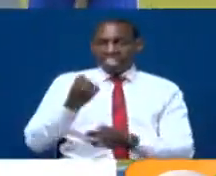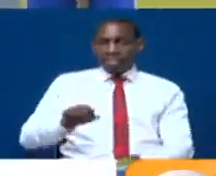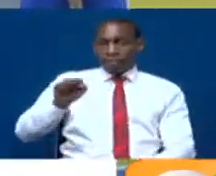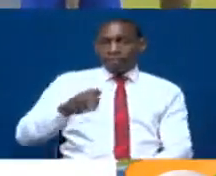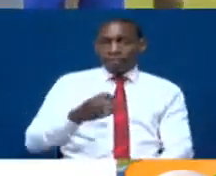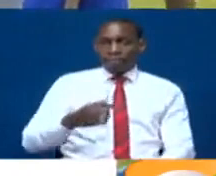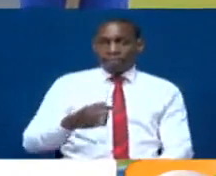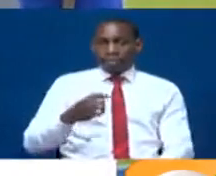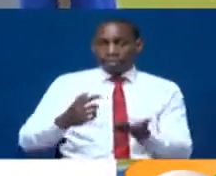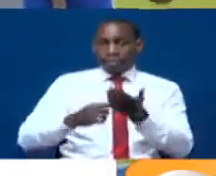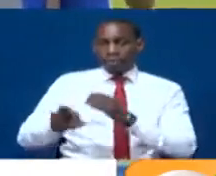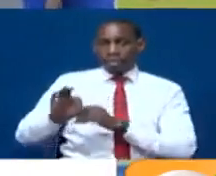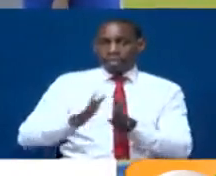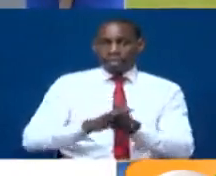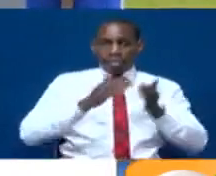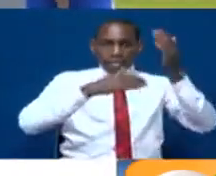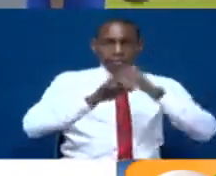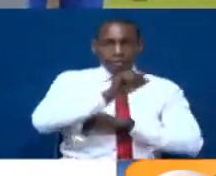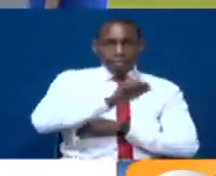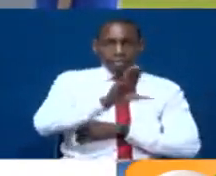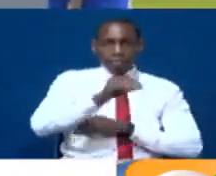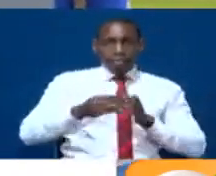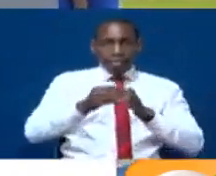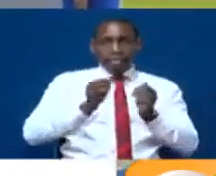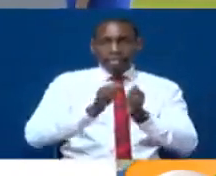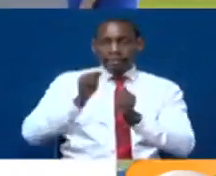2 gold, 5 silver and 3 bronze. The University of Johannesburg leads the standings with